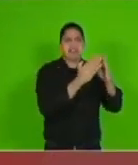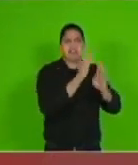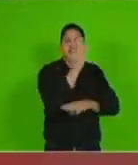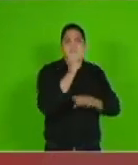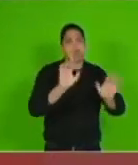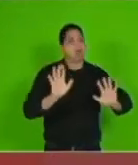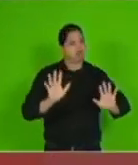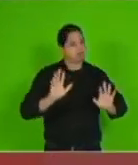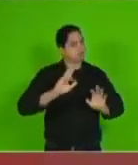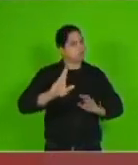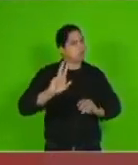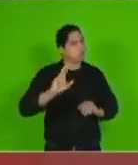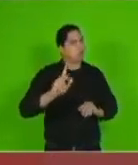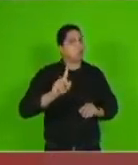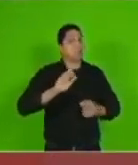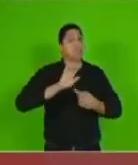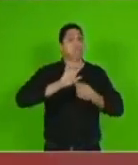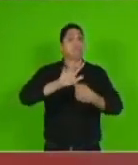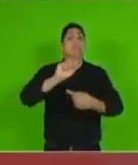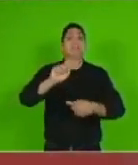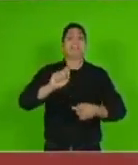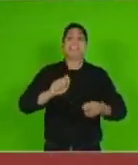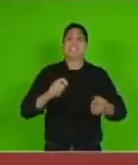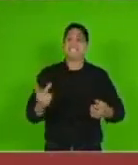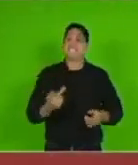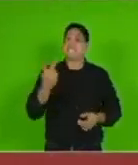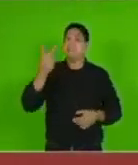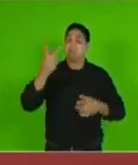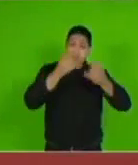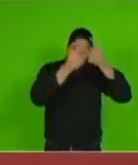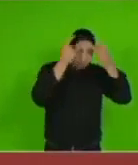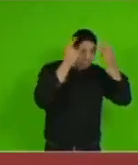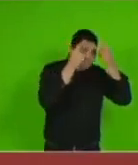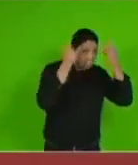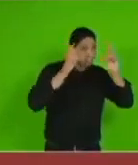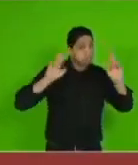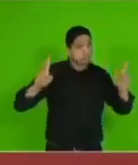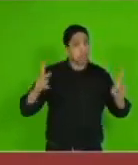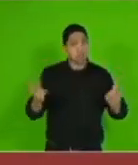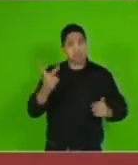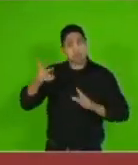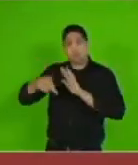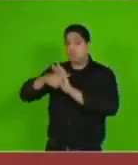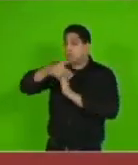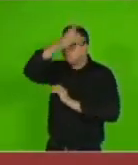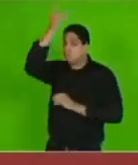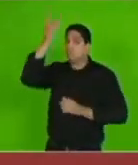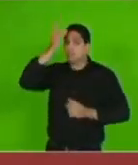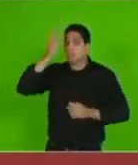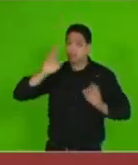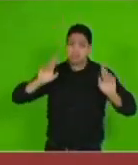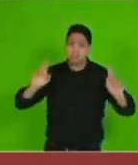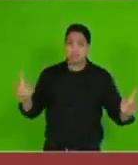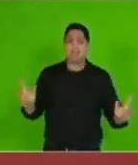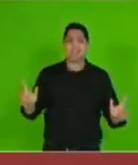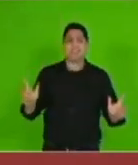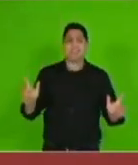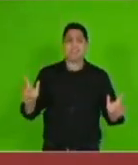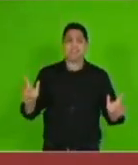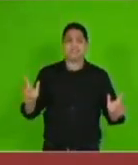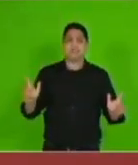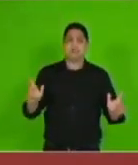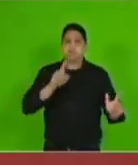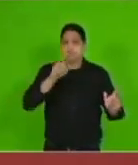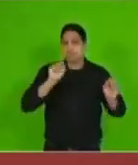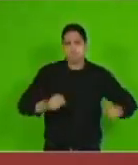We don't want to be poor. We don't want to be hungry. It's not this. We want our soul yearns for the things of